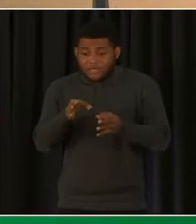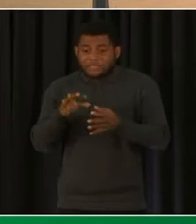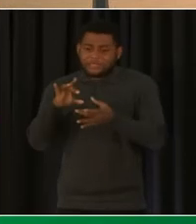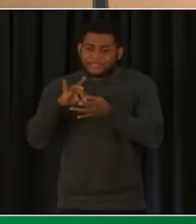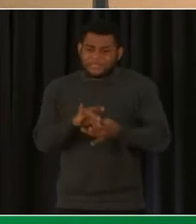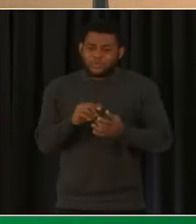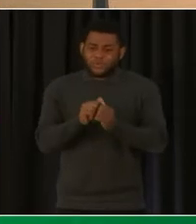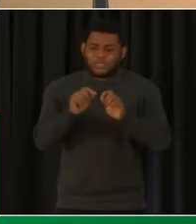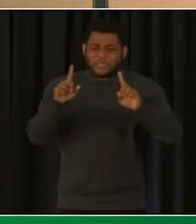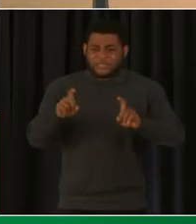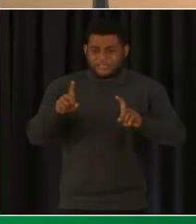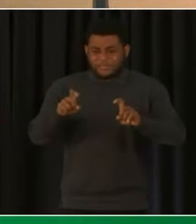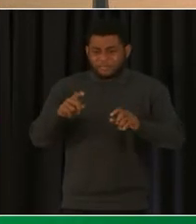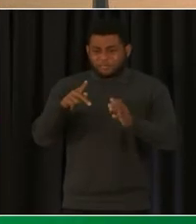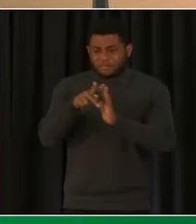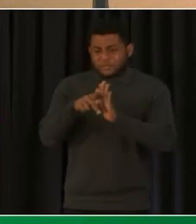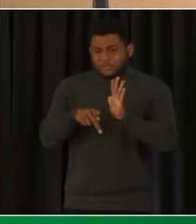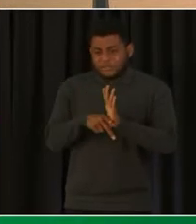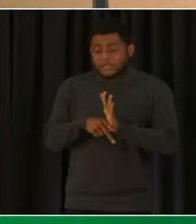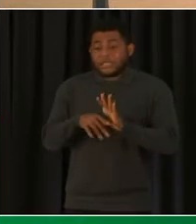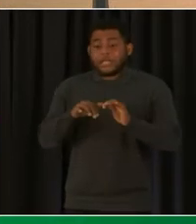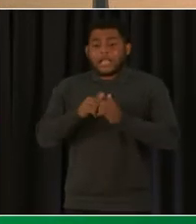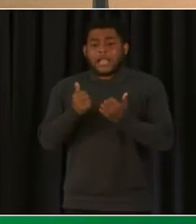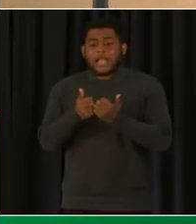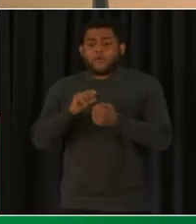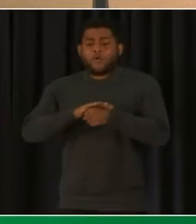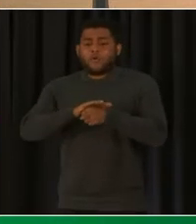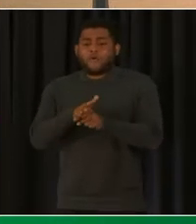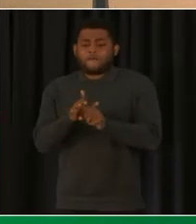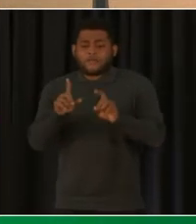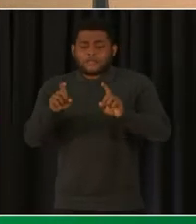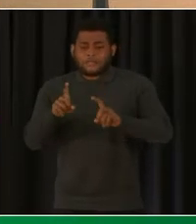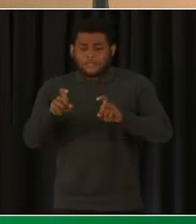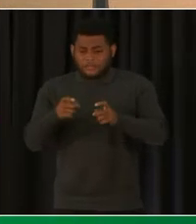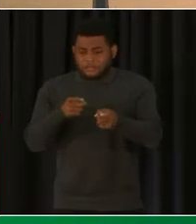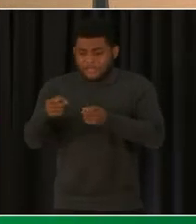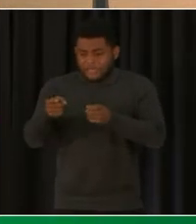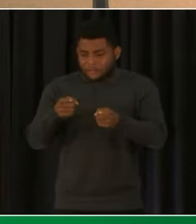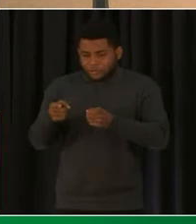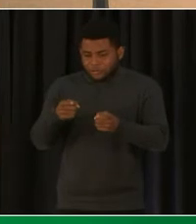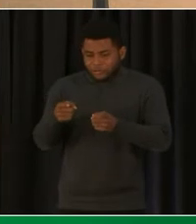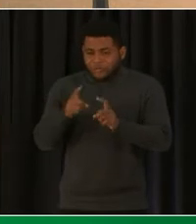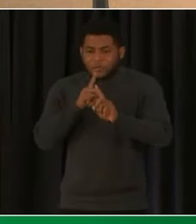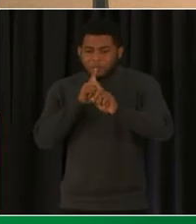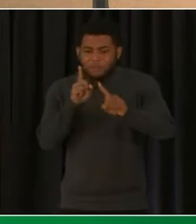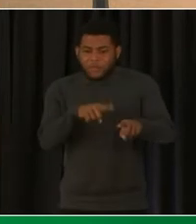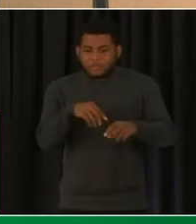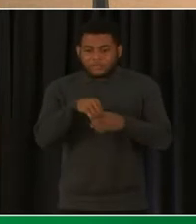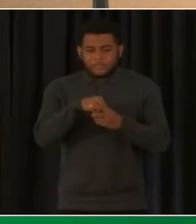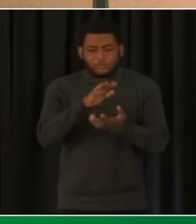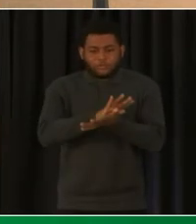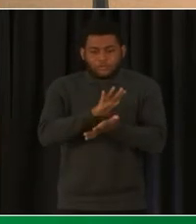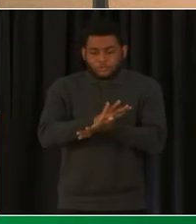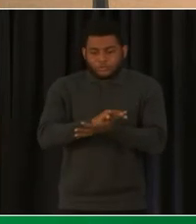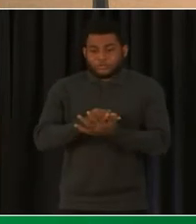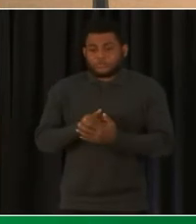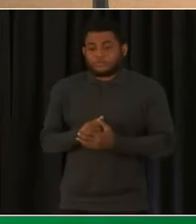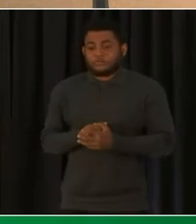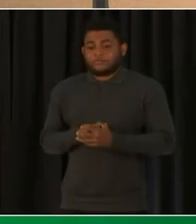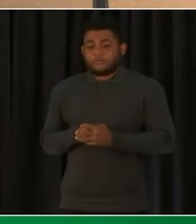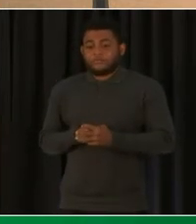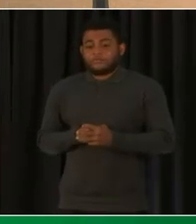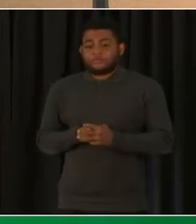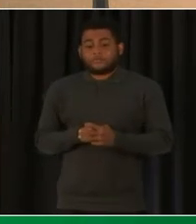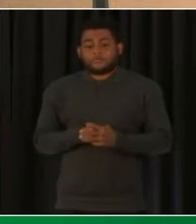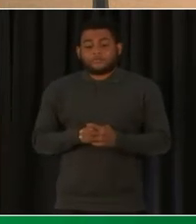protocols, how positive COVID cases are handled and reported. So before we dig in, I just want to remind